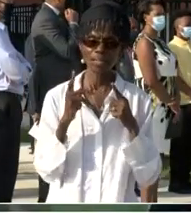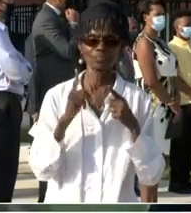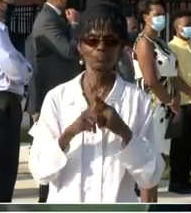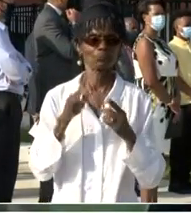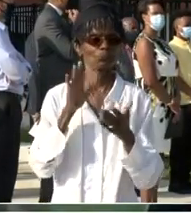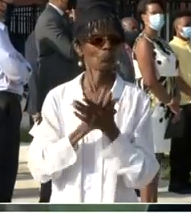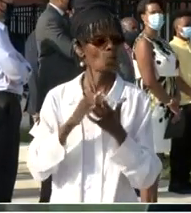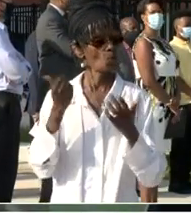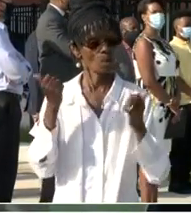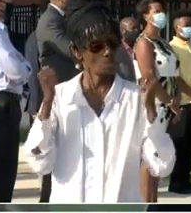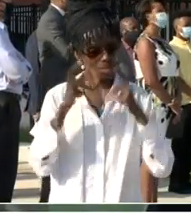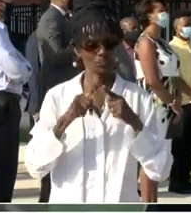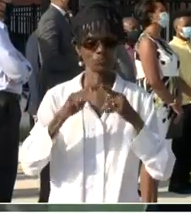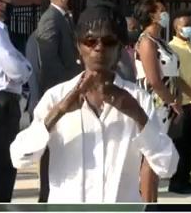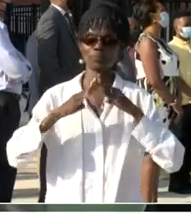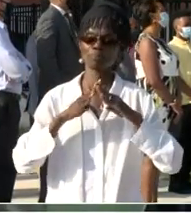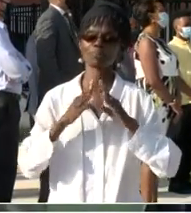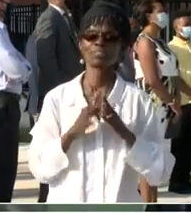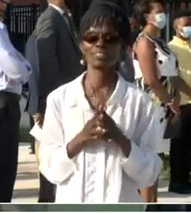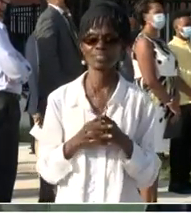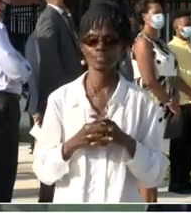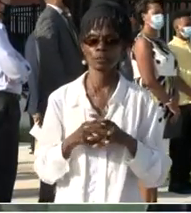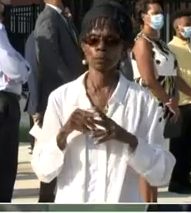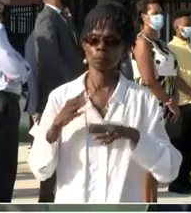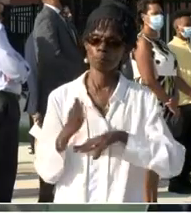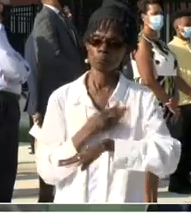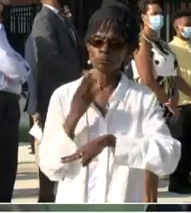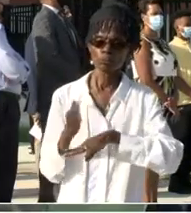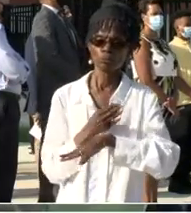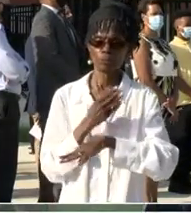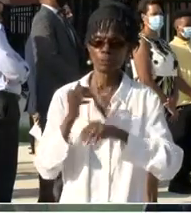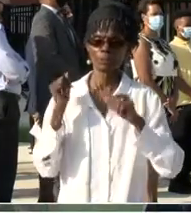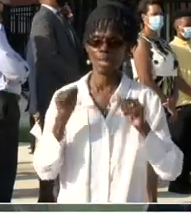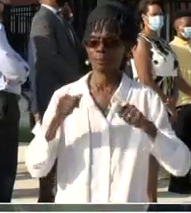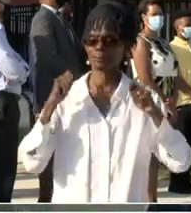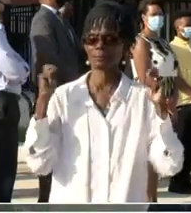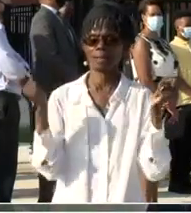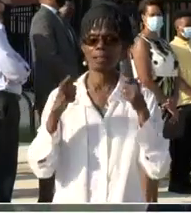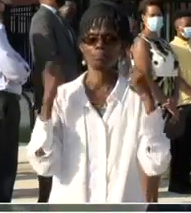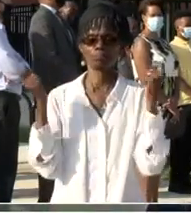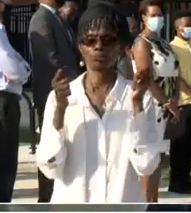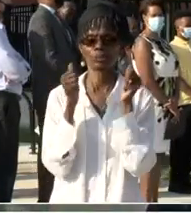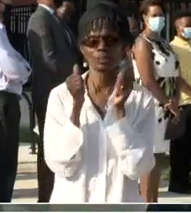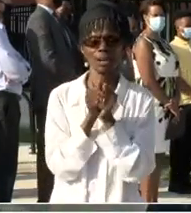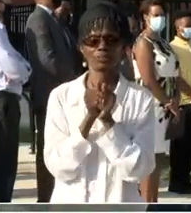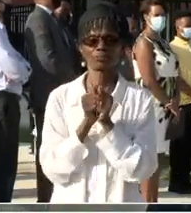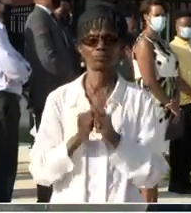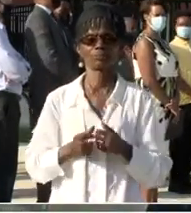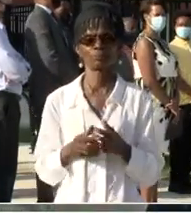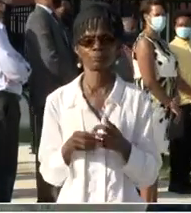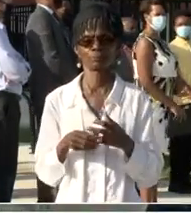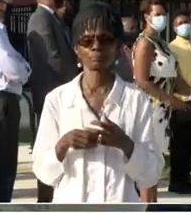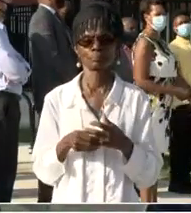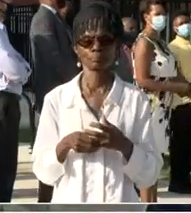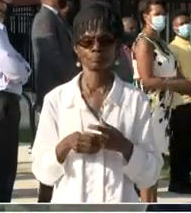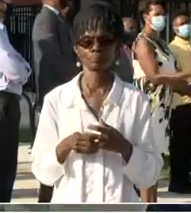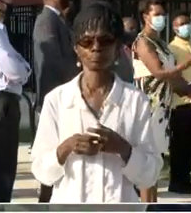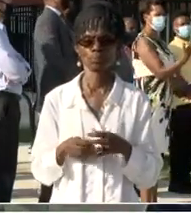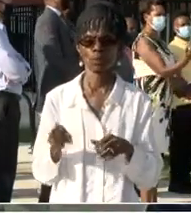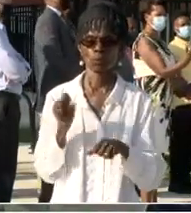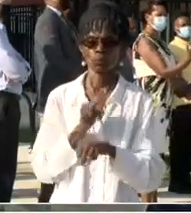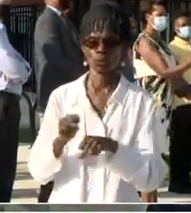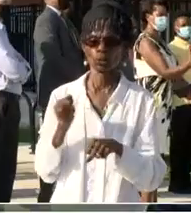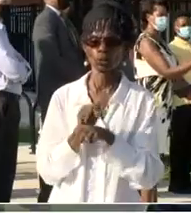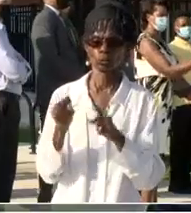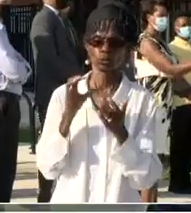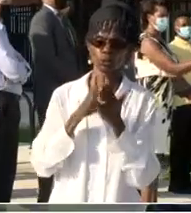our community while we were away, and now we can celebrate in person together each day the hard work and learning and service opportunities that